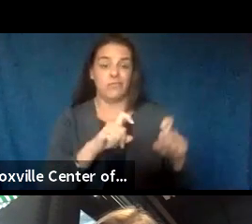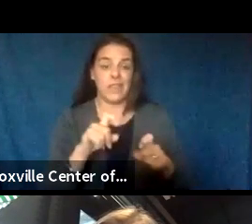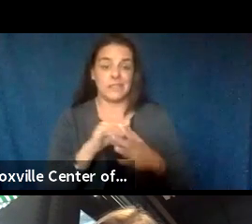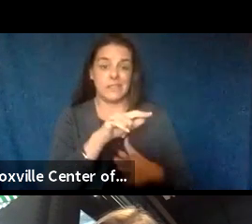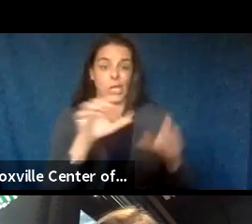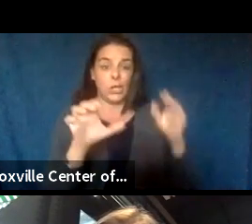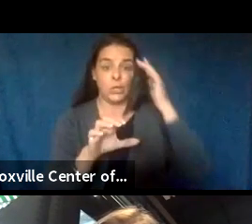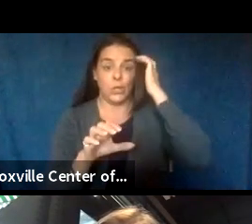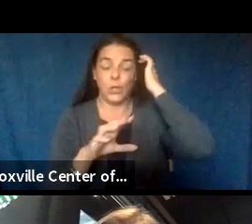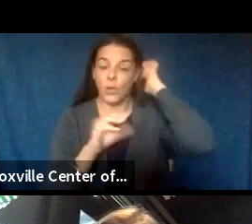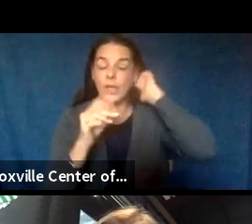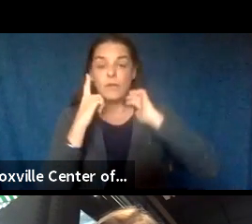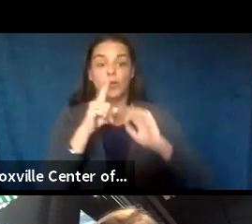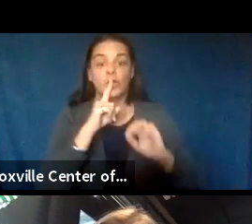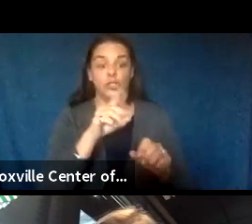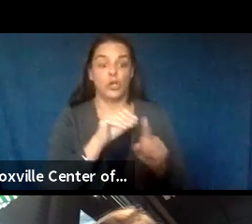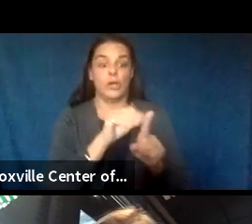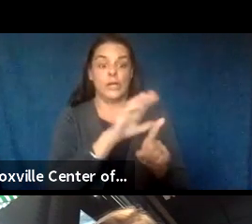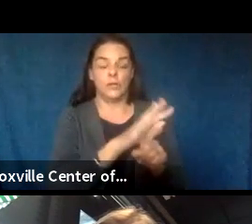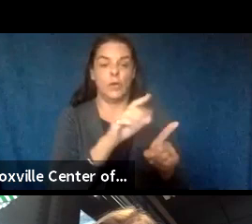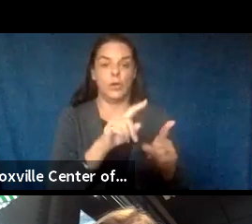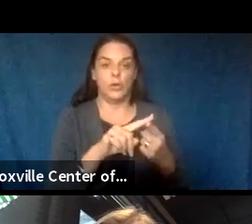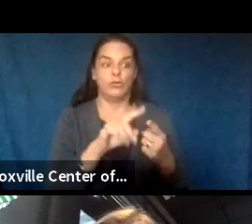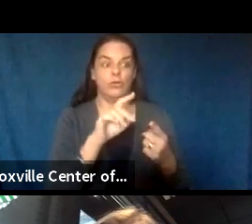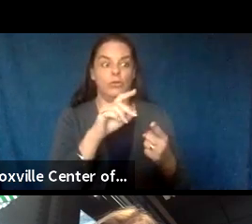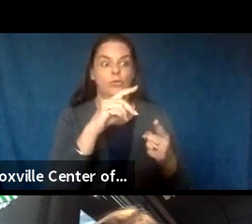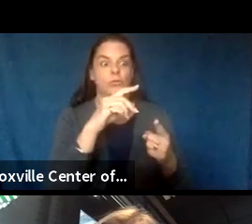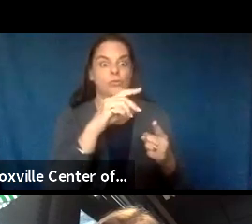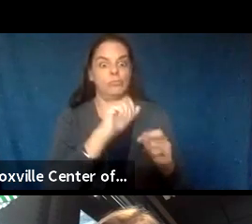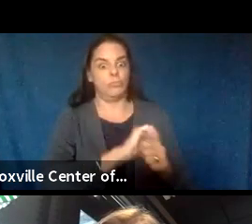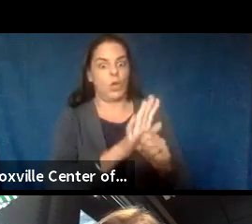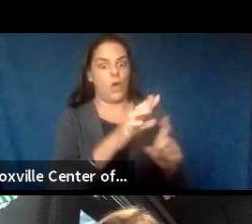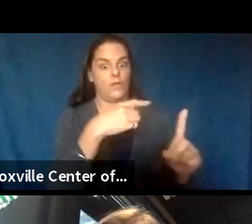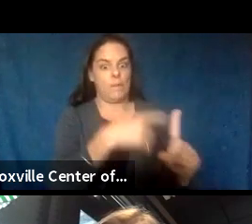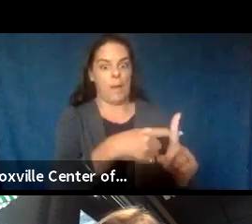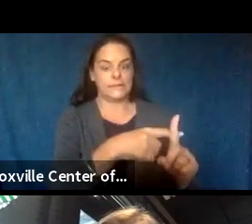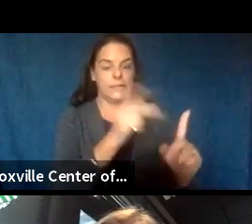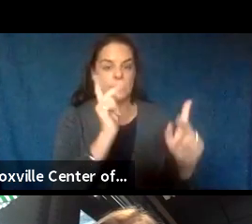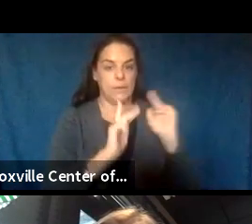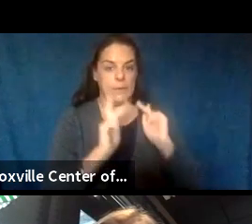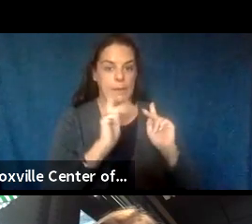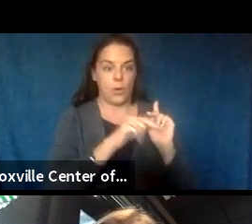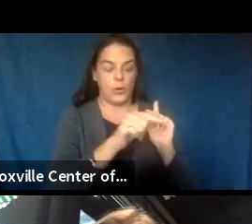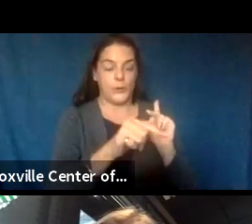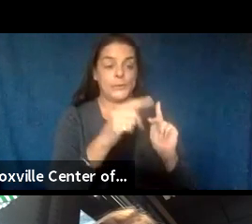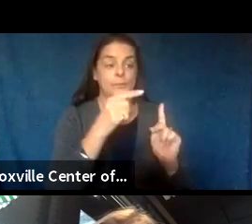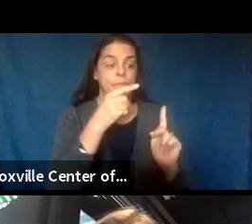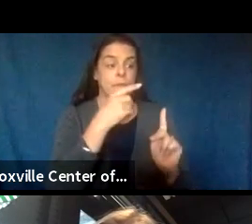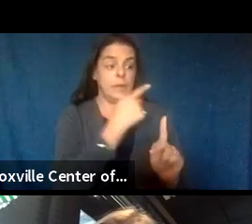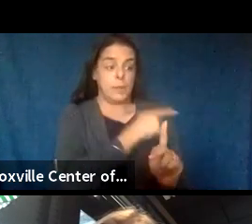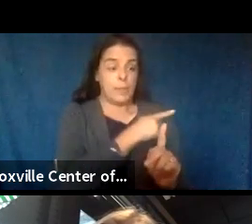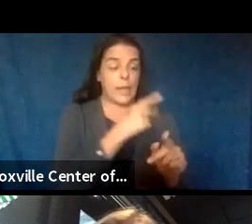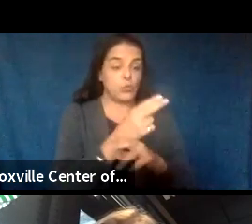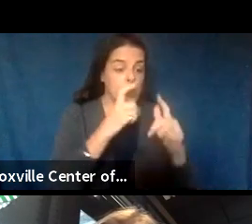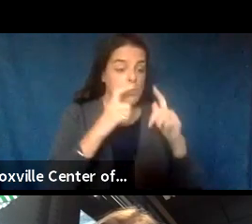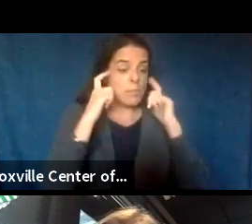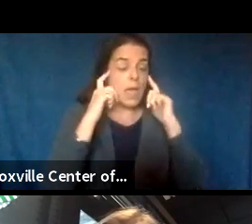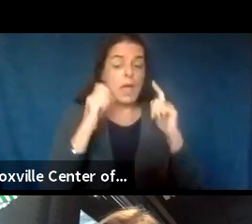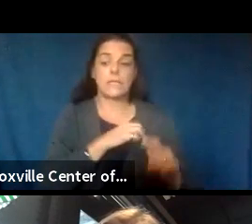and definitely being exposed to COVID positive patients, with the patients wearing masks and our staff wearing